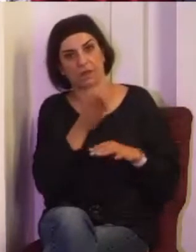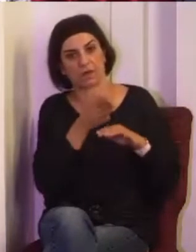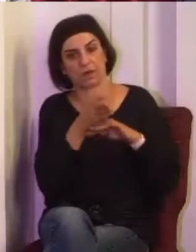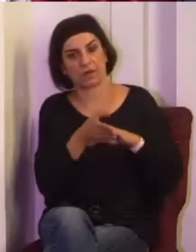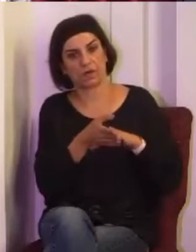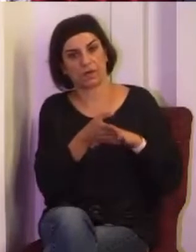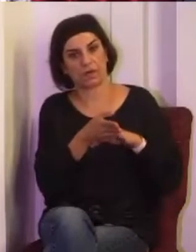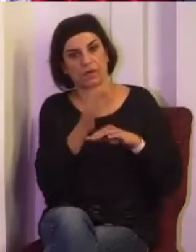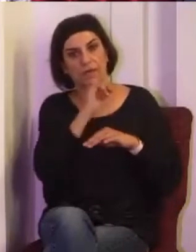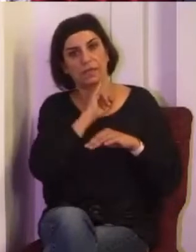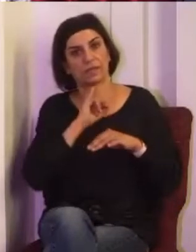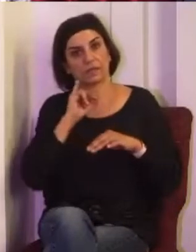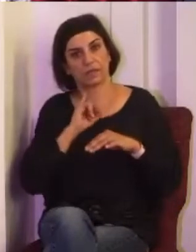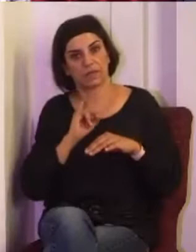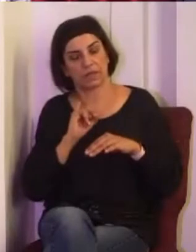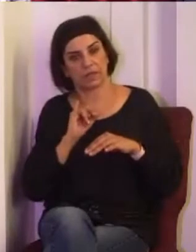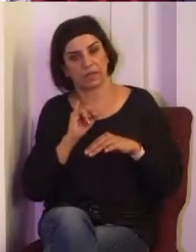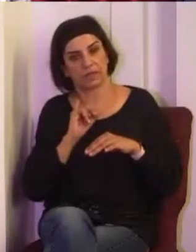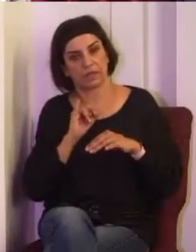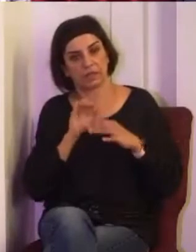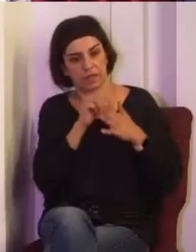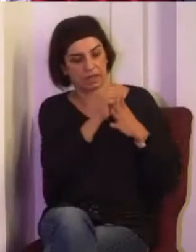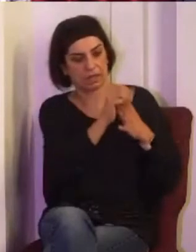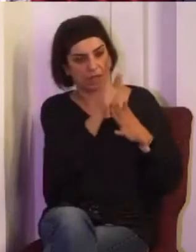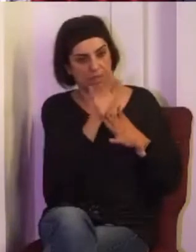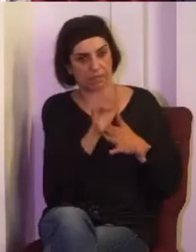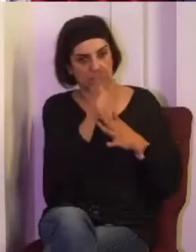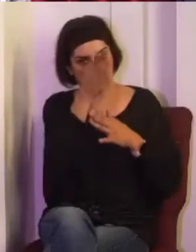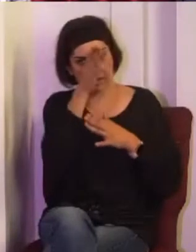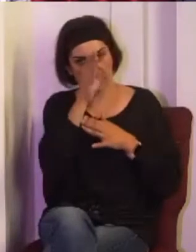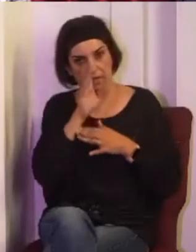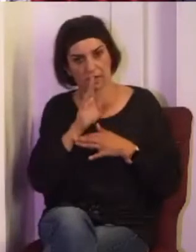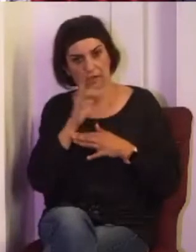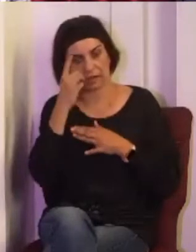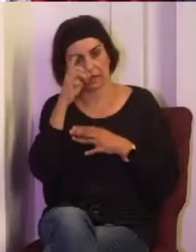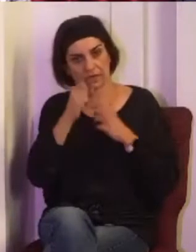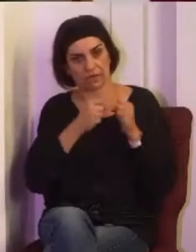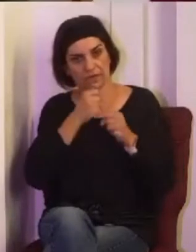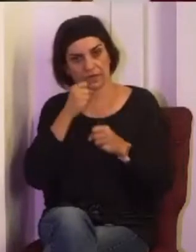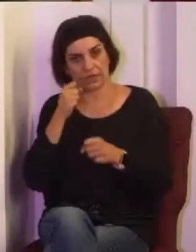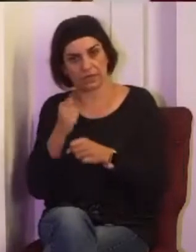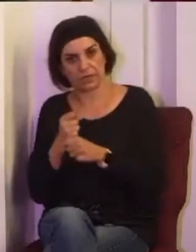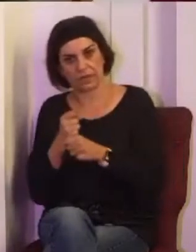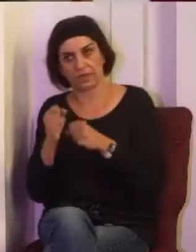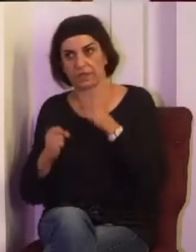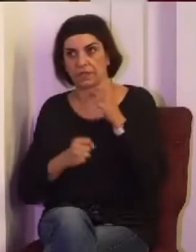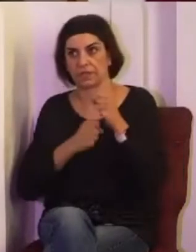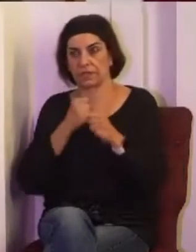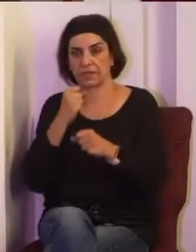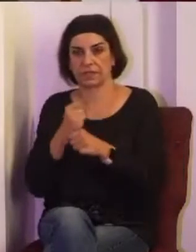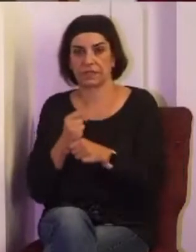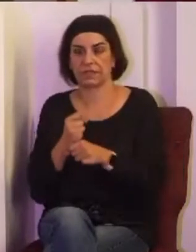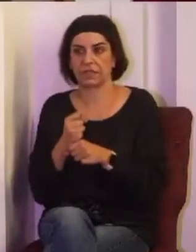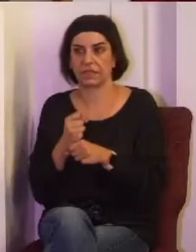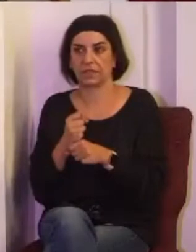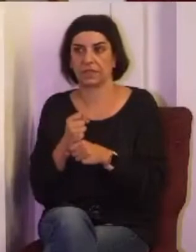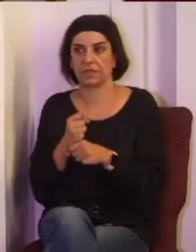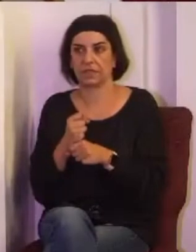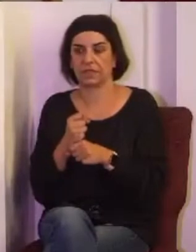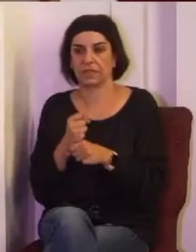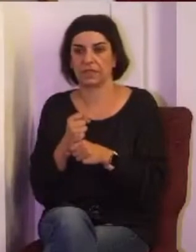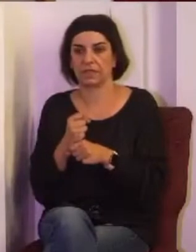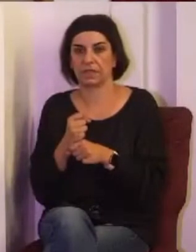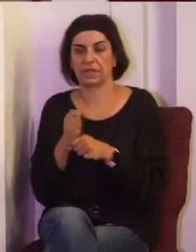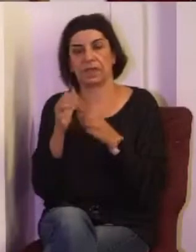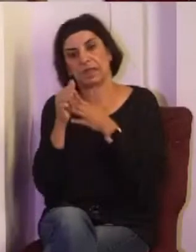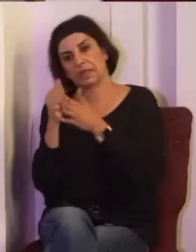And Israel has been led by God for years and years, hundreds of years. They have been led